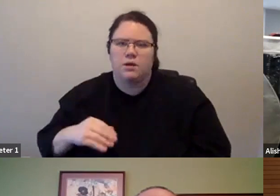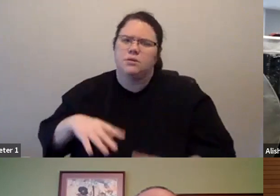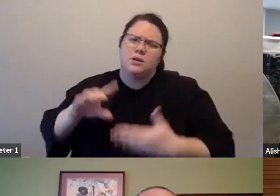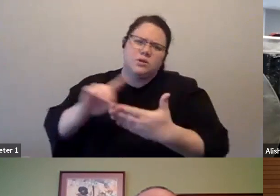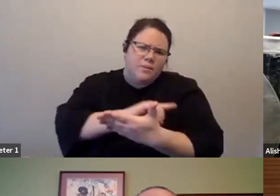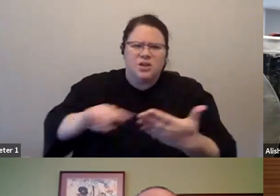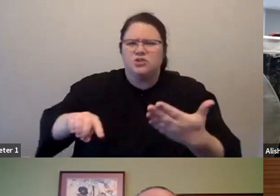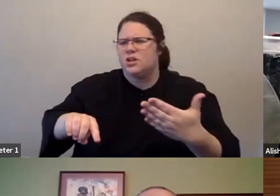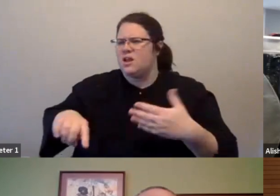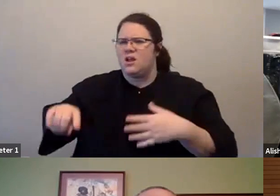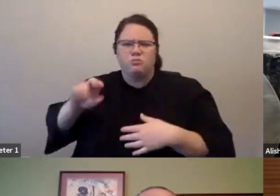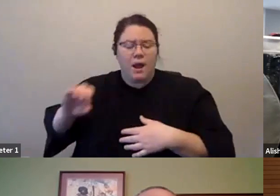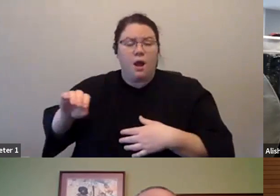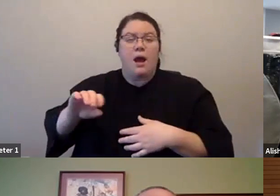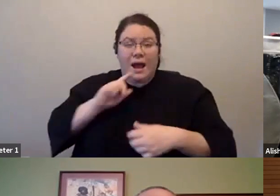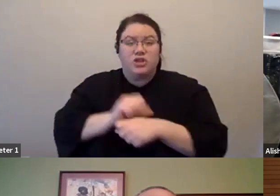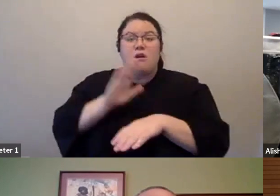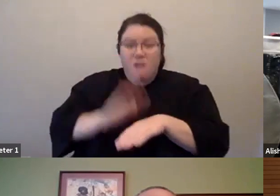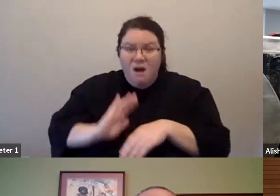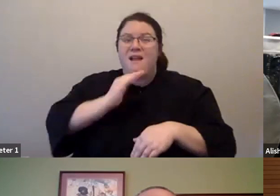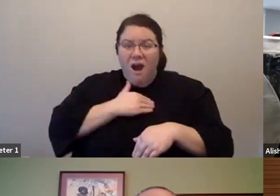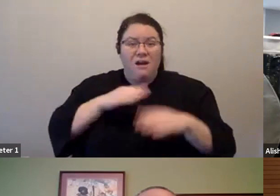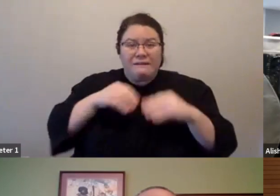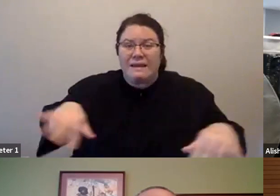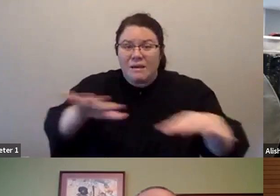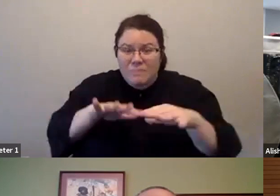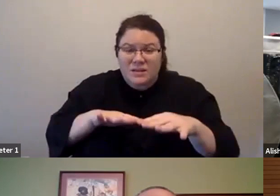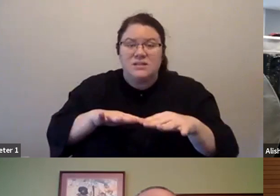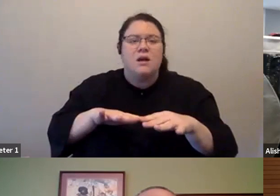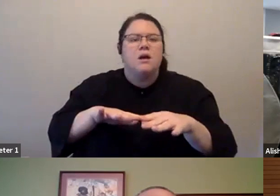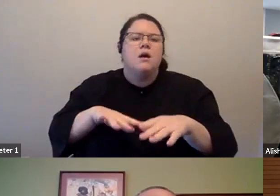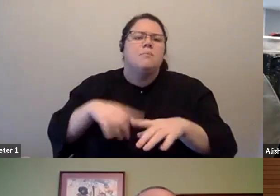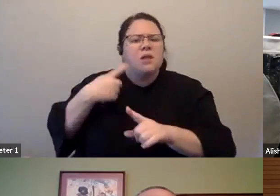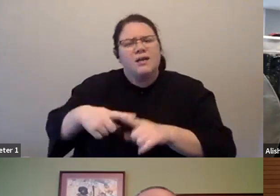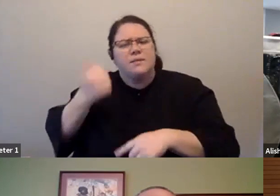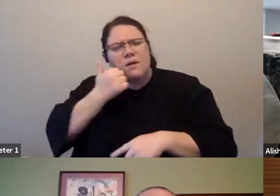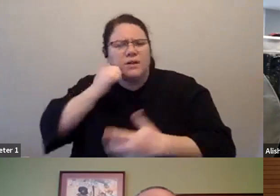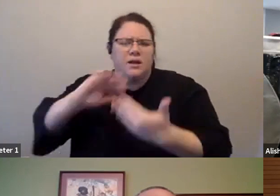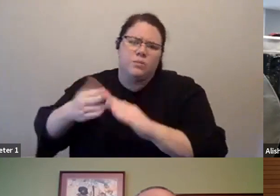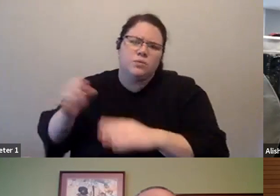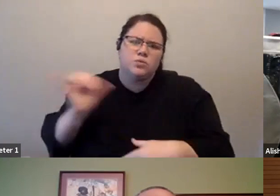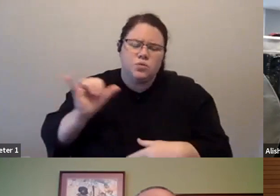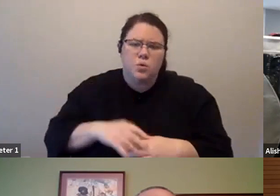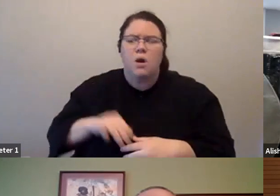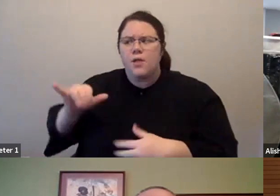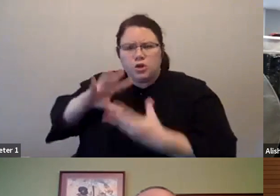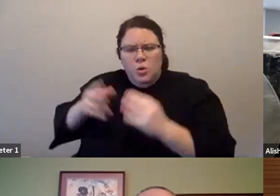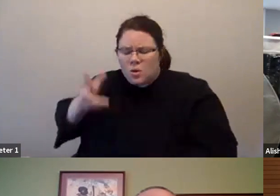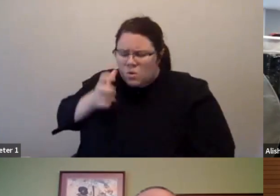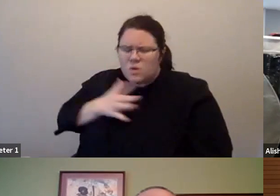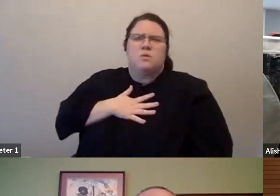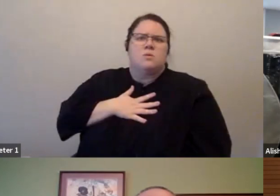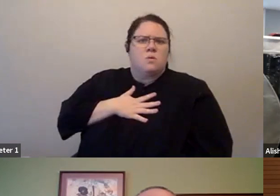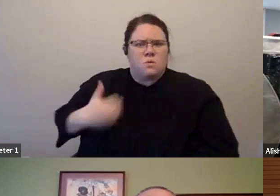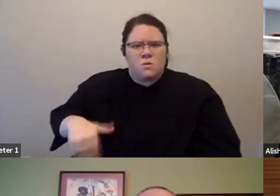they experienced on our campus, sadly, as well as off of our campus. And it has allowed for us to continue to